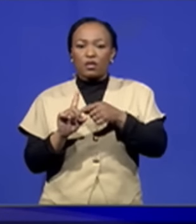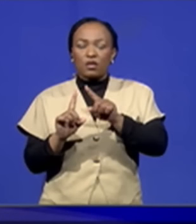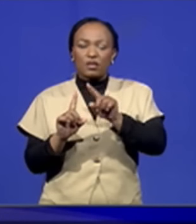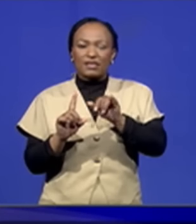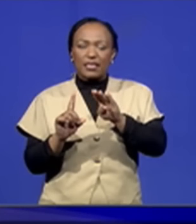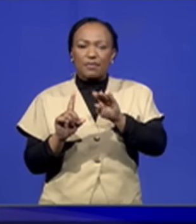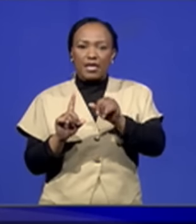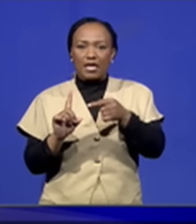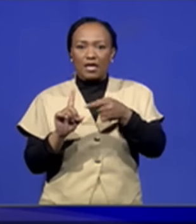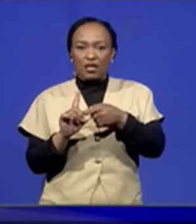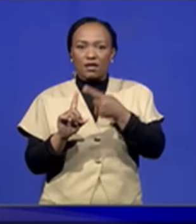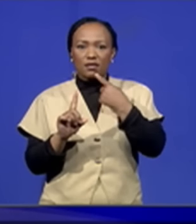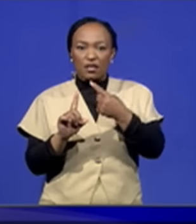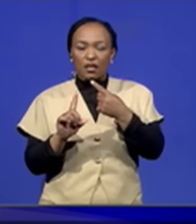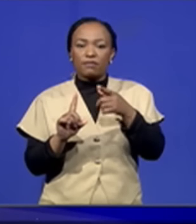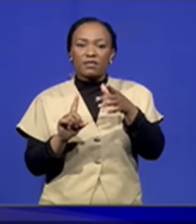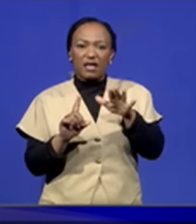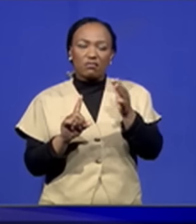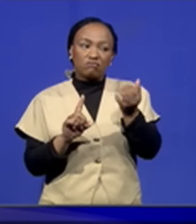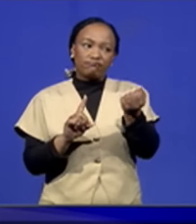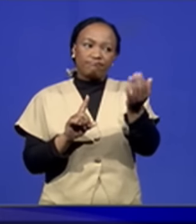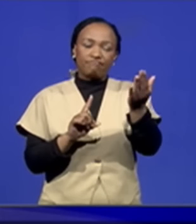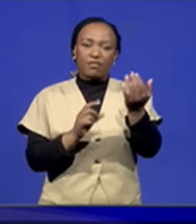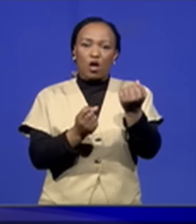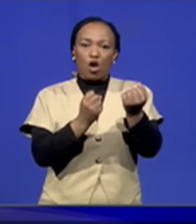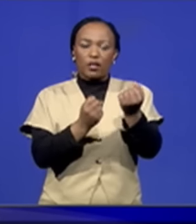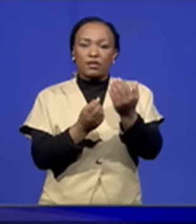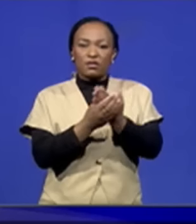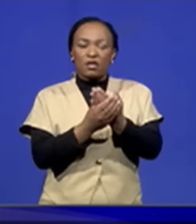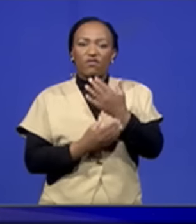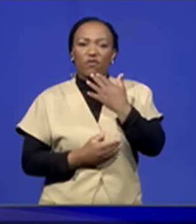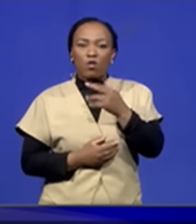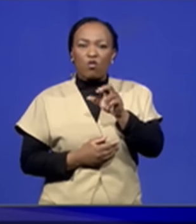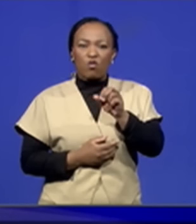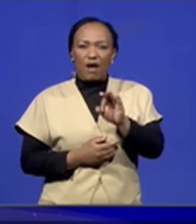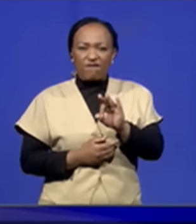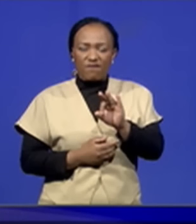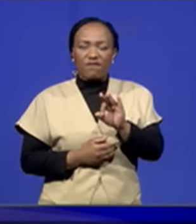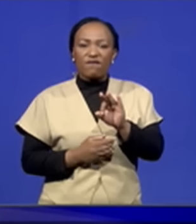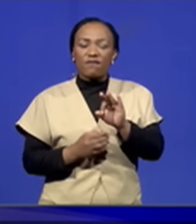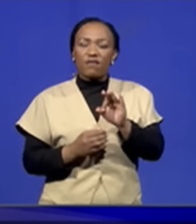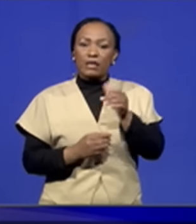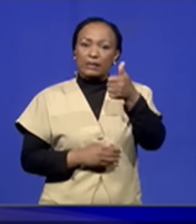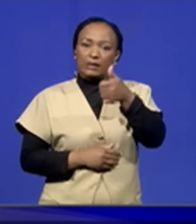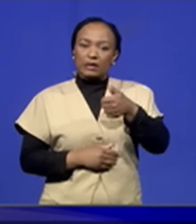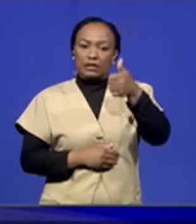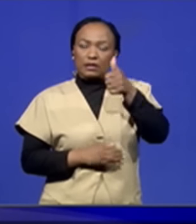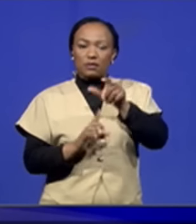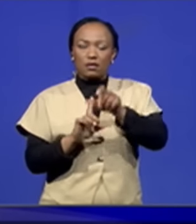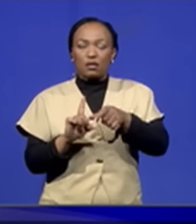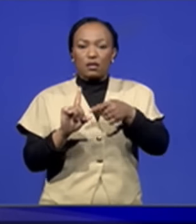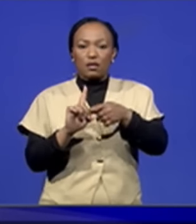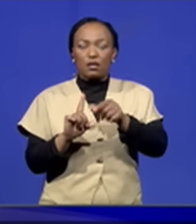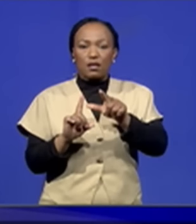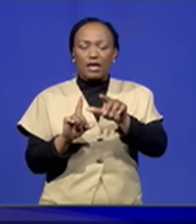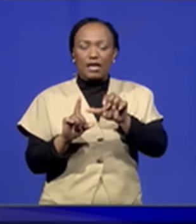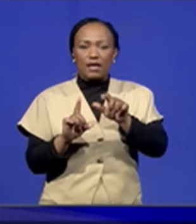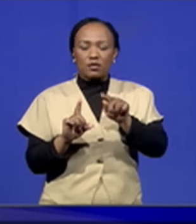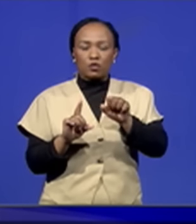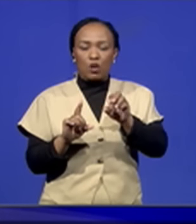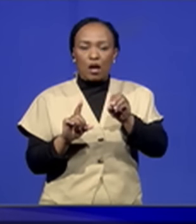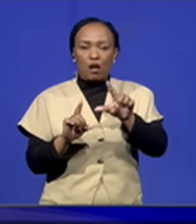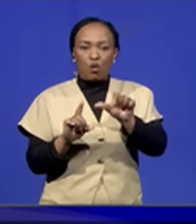motlhankela khuduthamagamogolo wa setheo sa RAF Collins Letswalo. Seno ke jaaka komiti e samagane le magato a tsamaiso e e sa